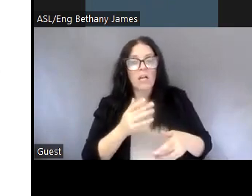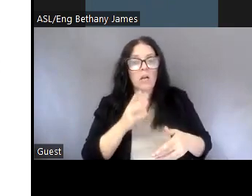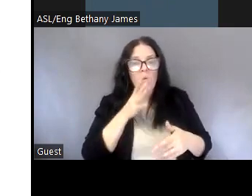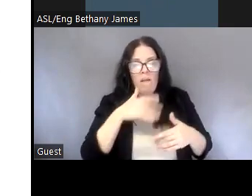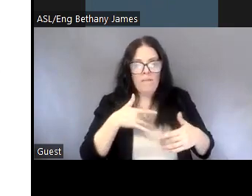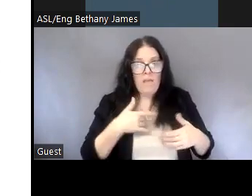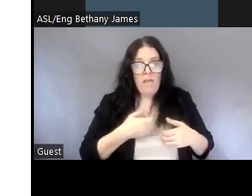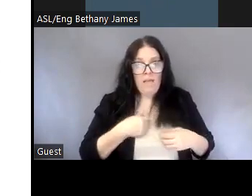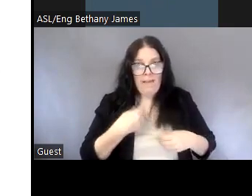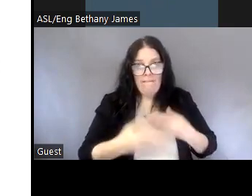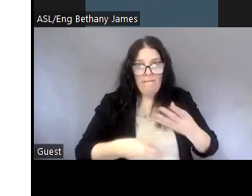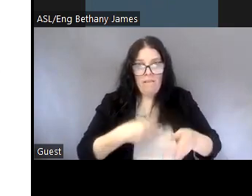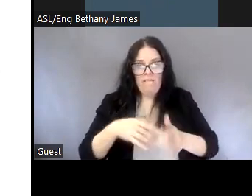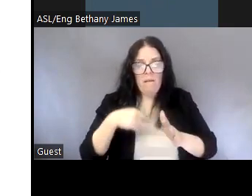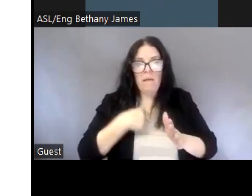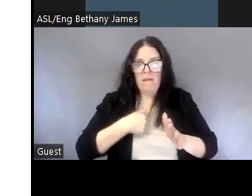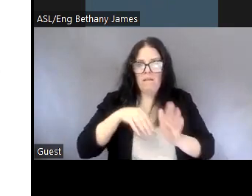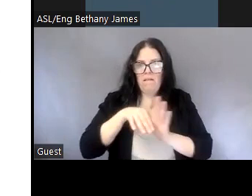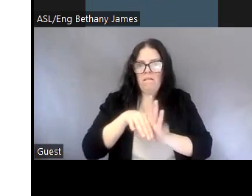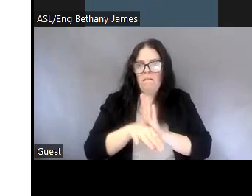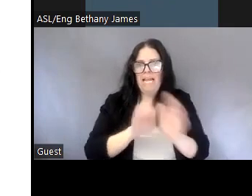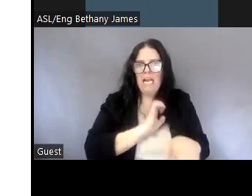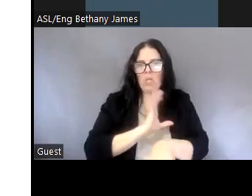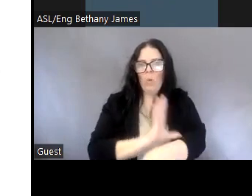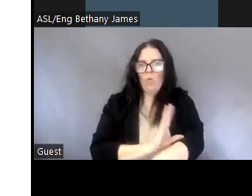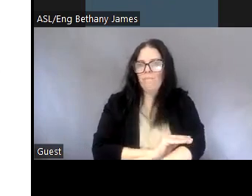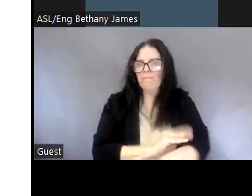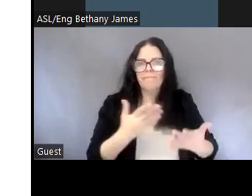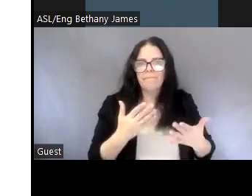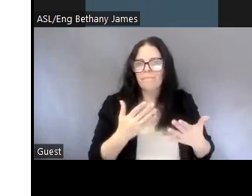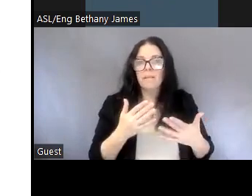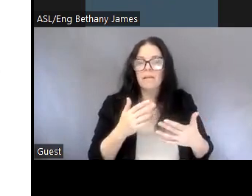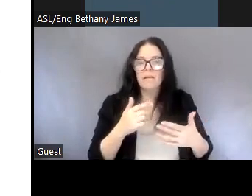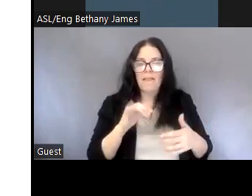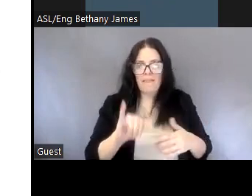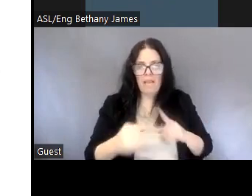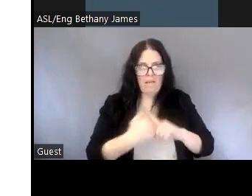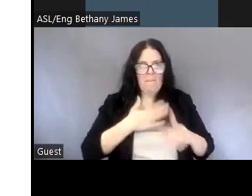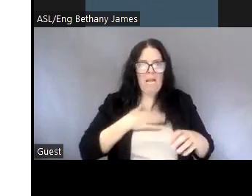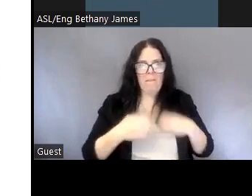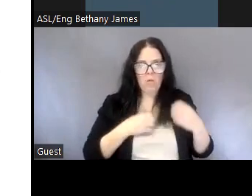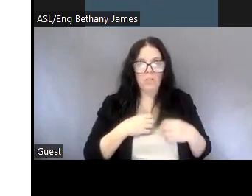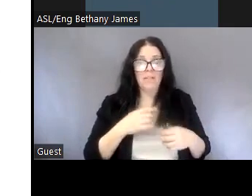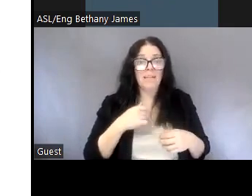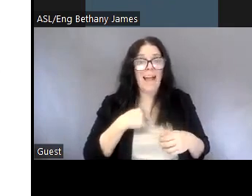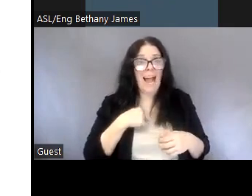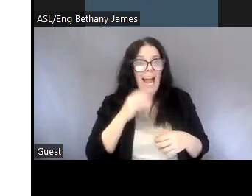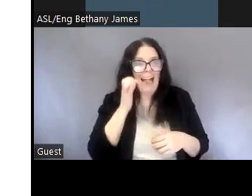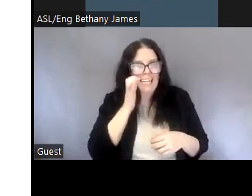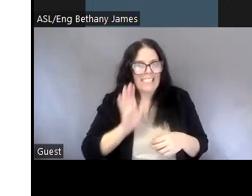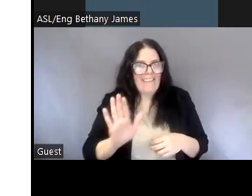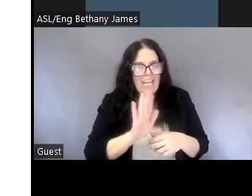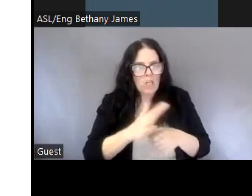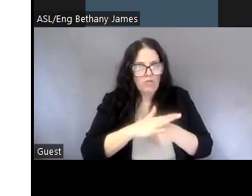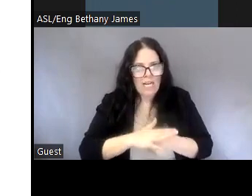emotional fallout from dealing with people on a daily basis and hearing and listening to people's stresses is